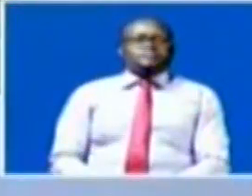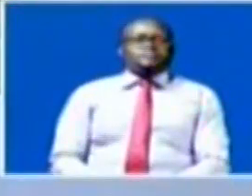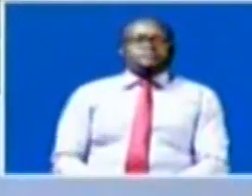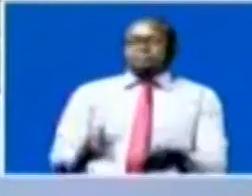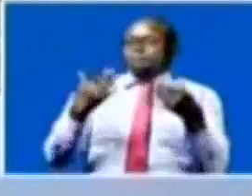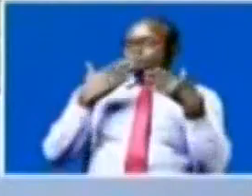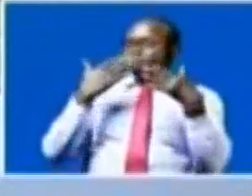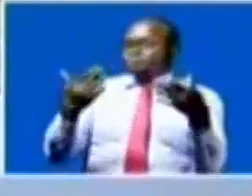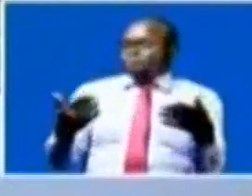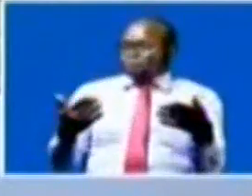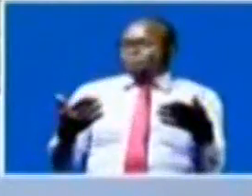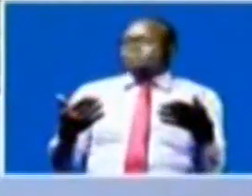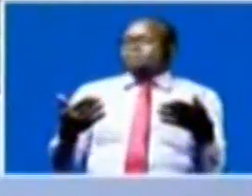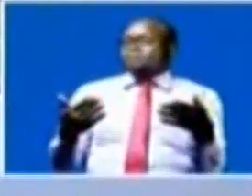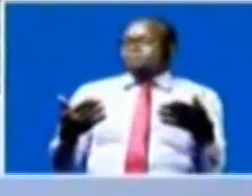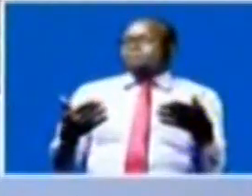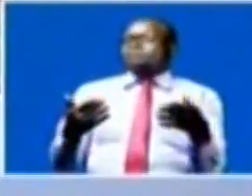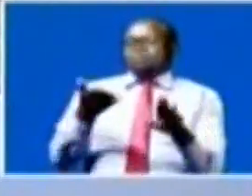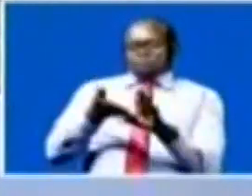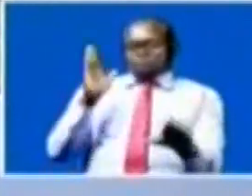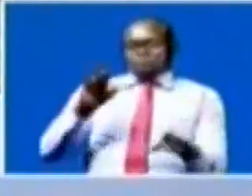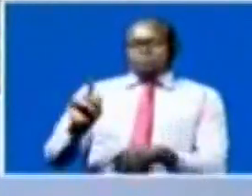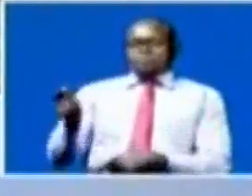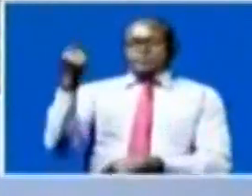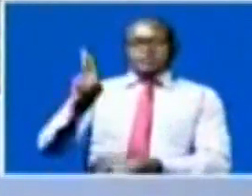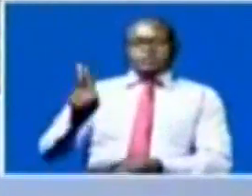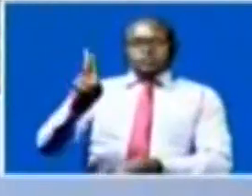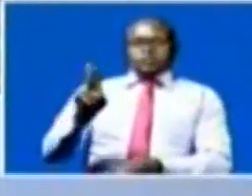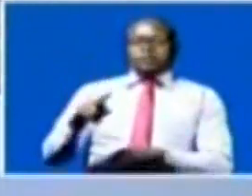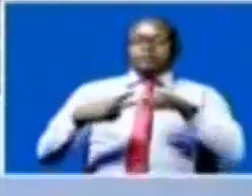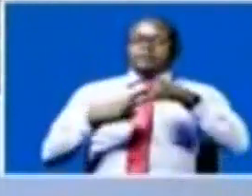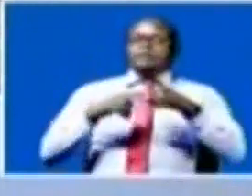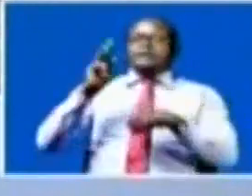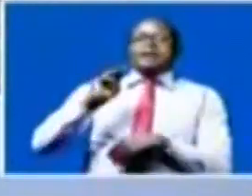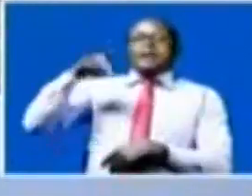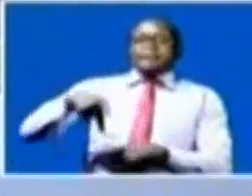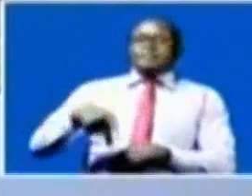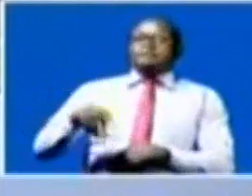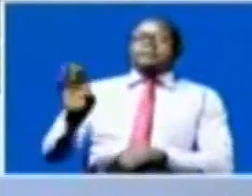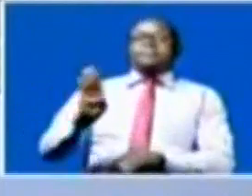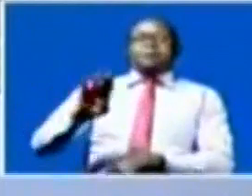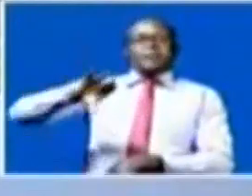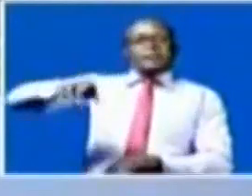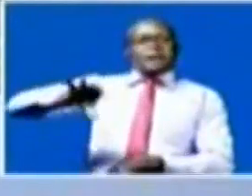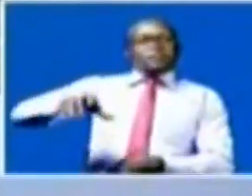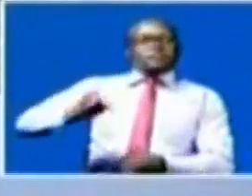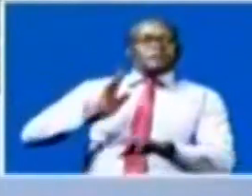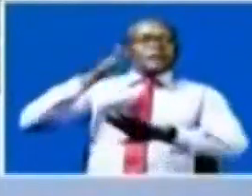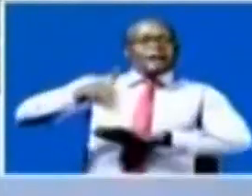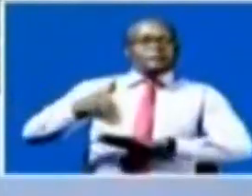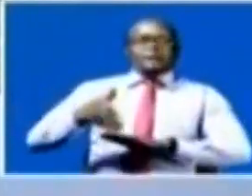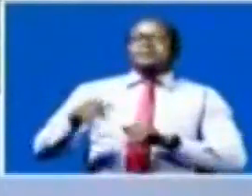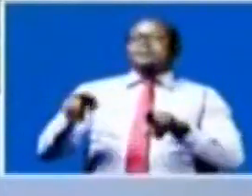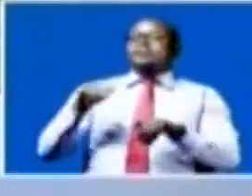Thank you, Mary. Now, the walkout on President Uhuru Kenyatta by seven legislators from Bomet County on Monday, only and after the